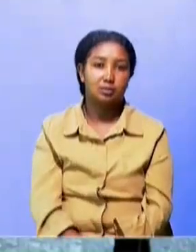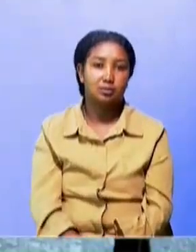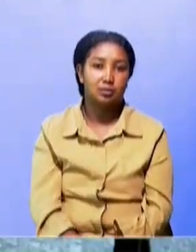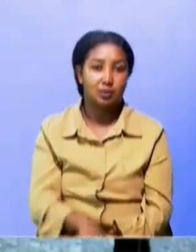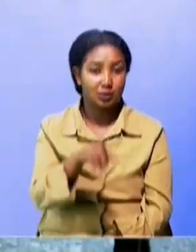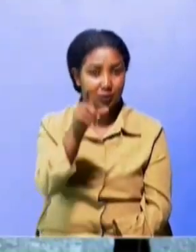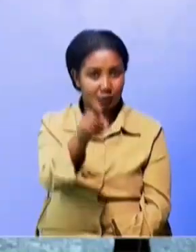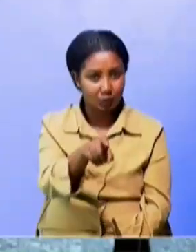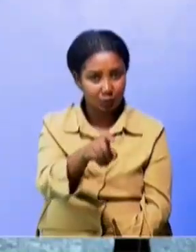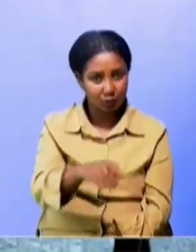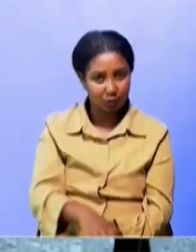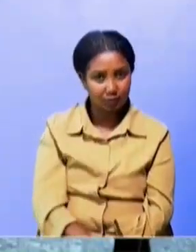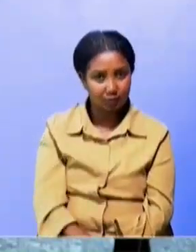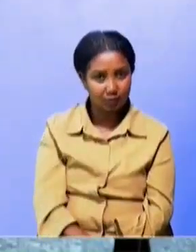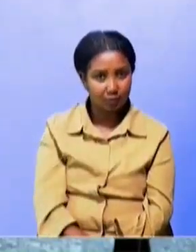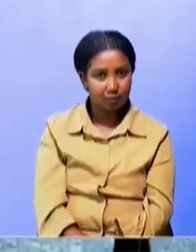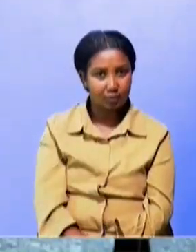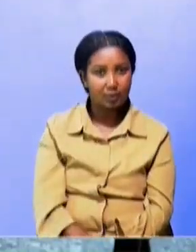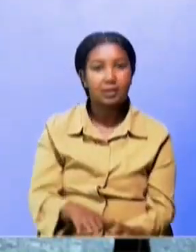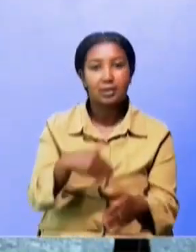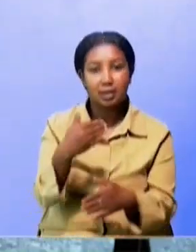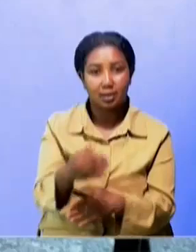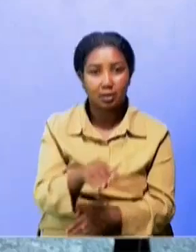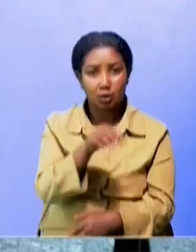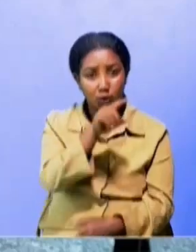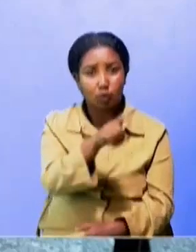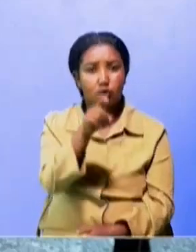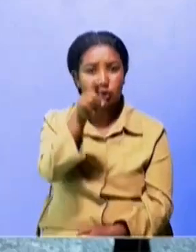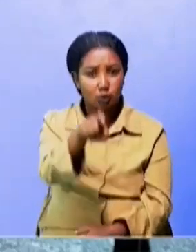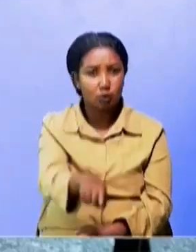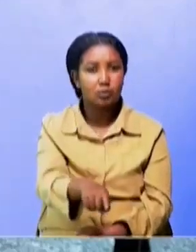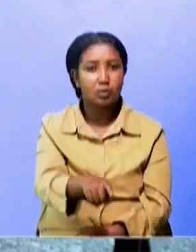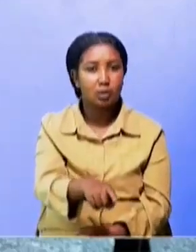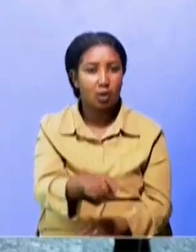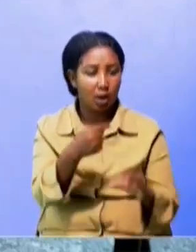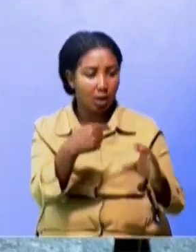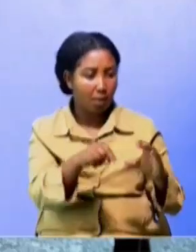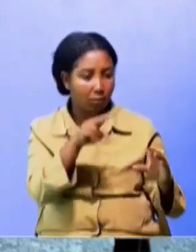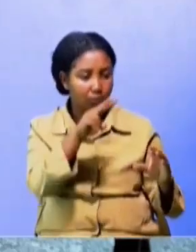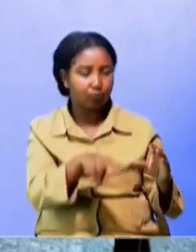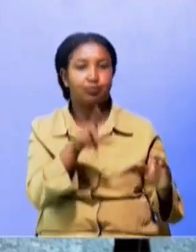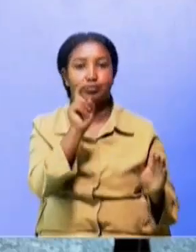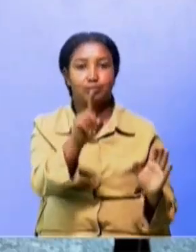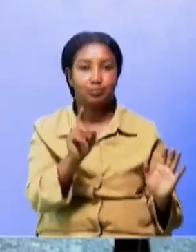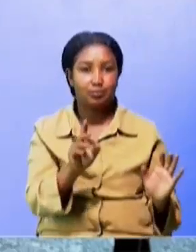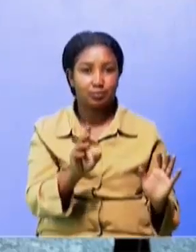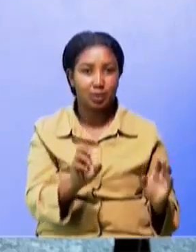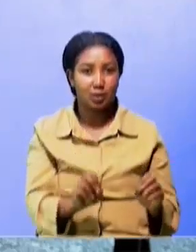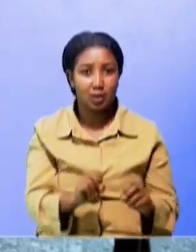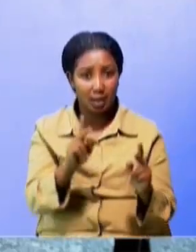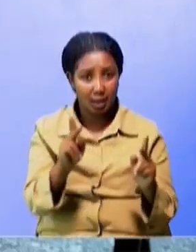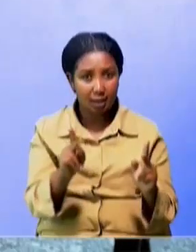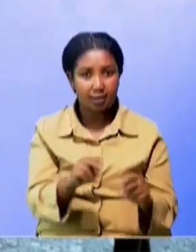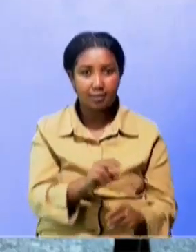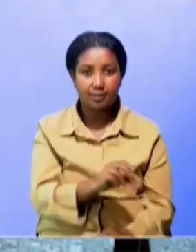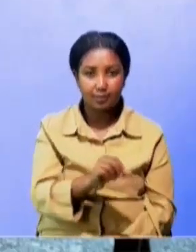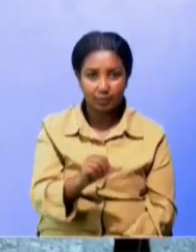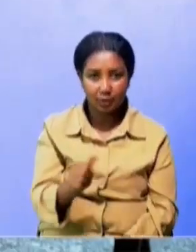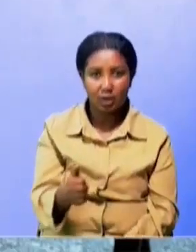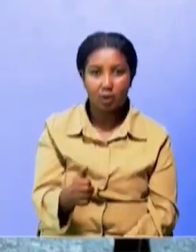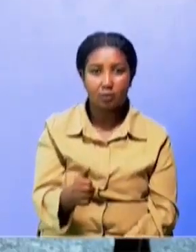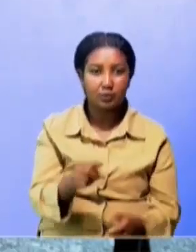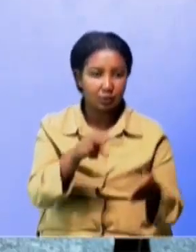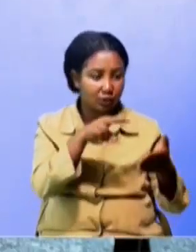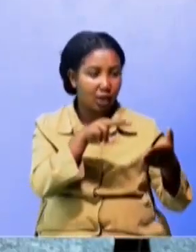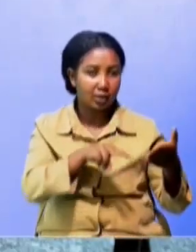Yeah. And then what comes next? We should always check our email message. Right? And the other one is check. Here it